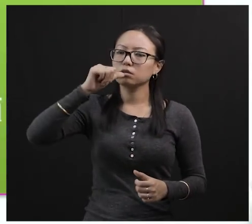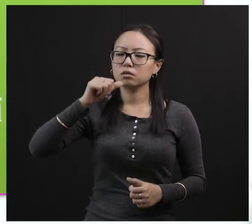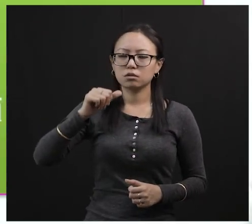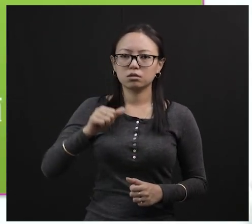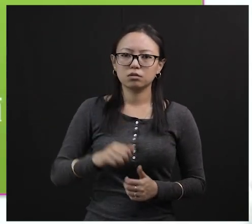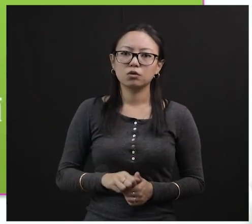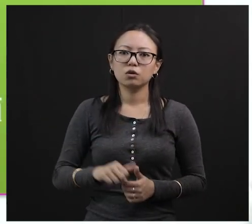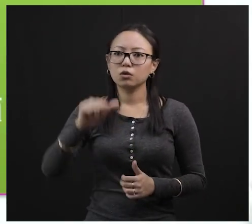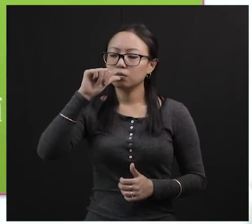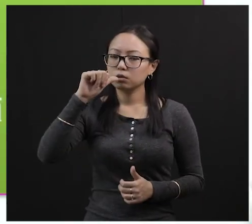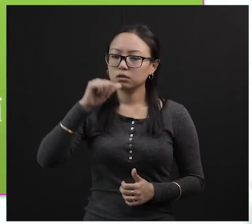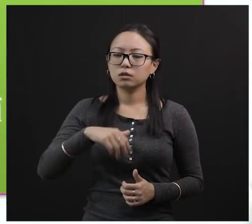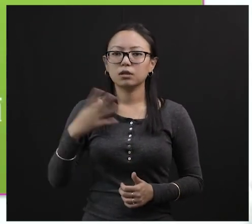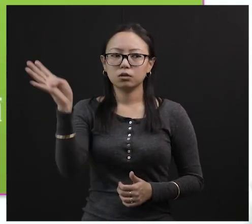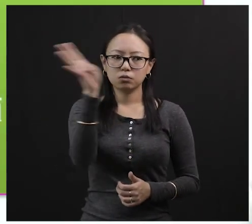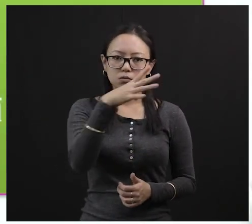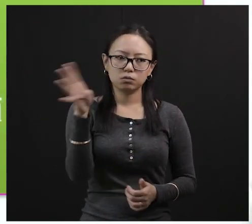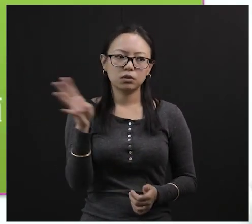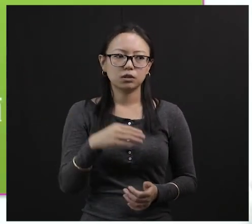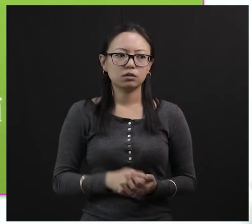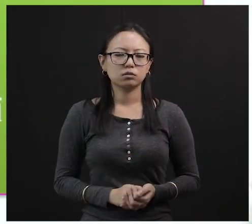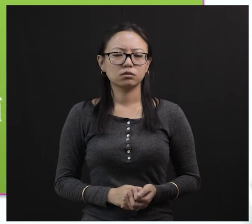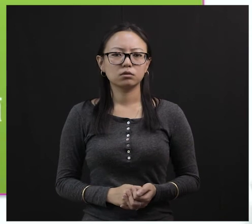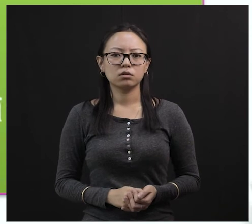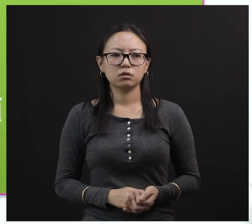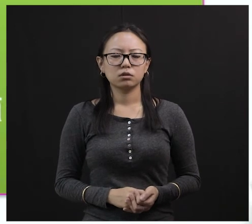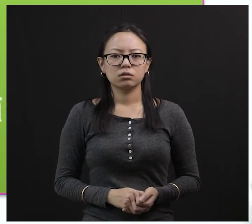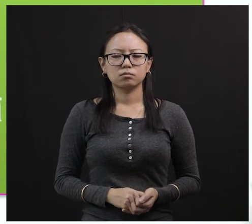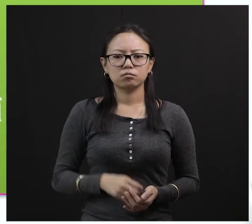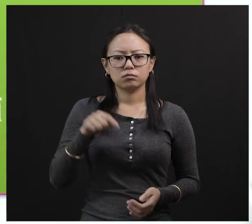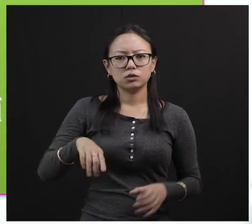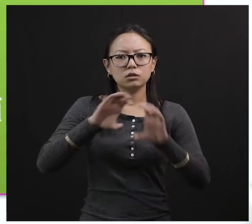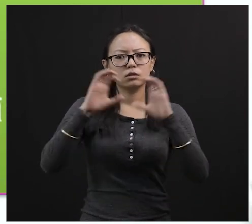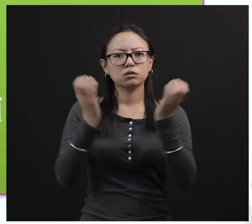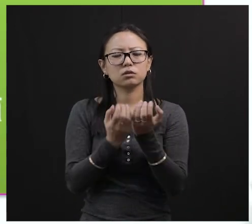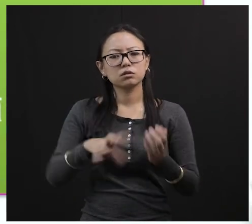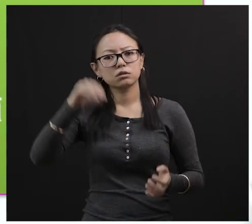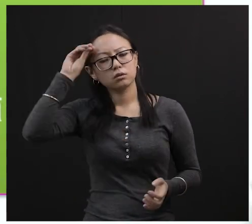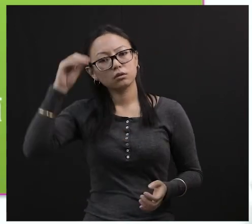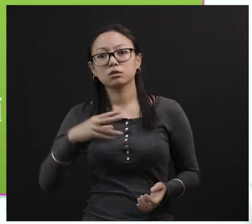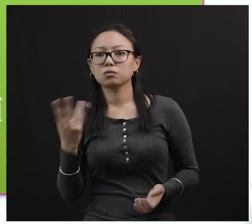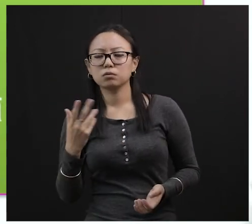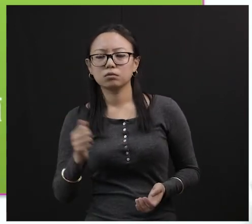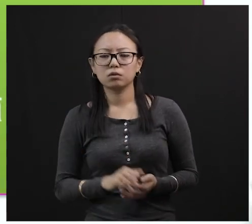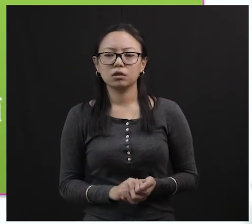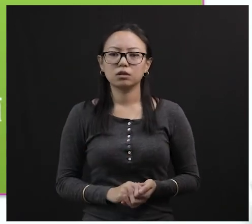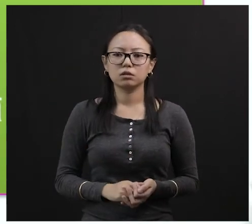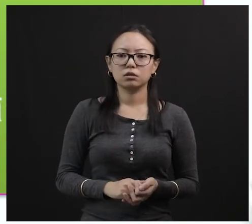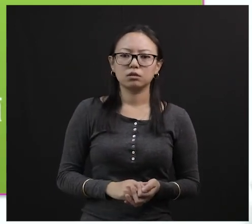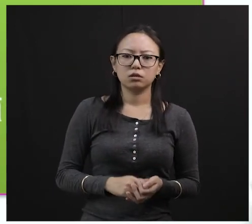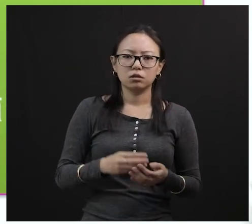So this class we have learned how soil is formed and why soil is important. Let